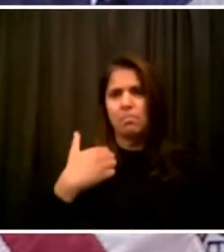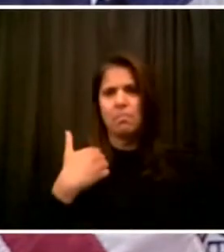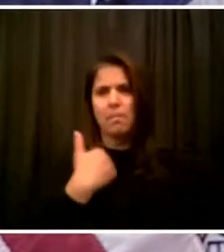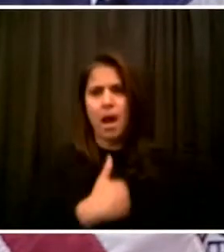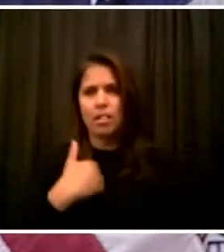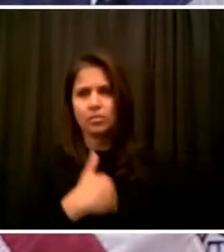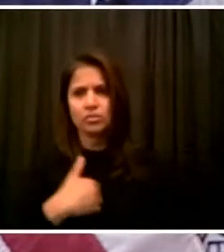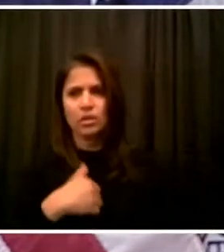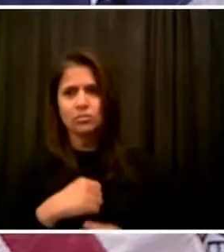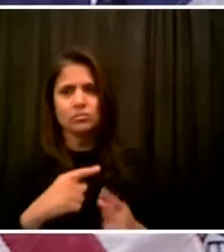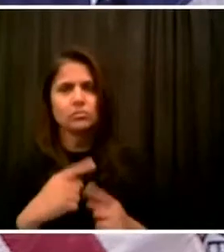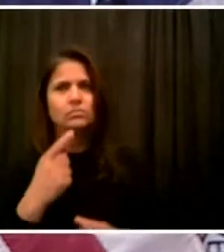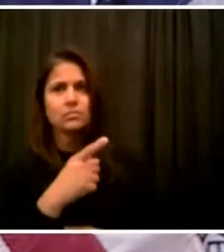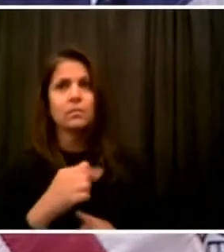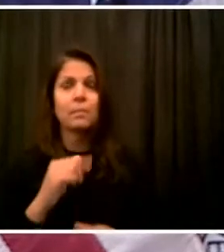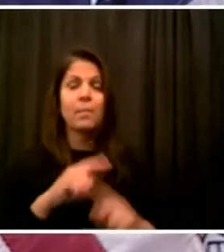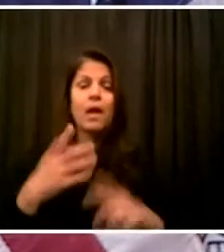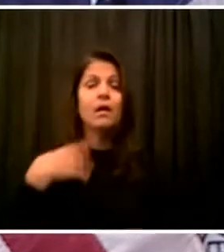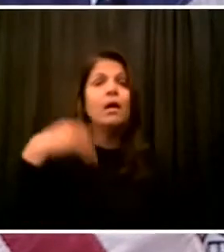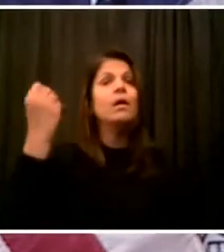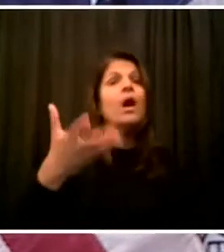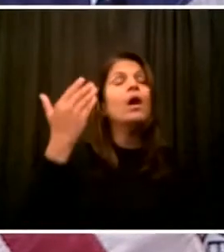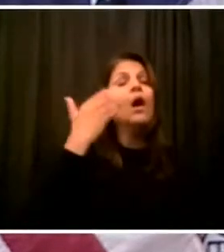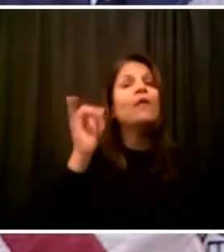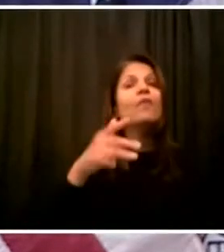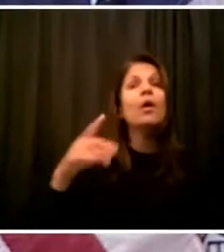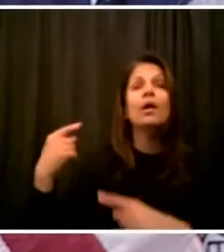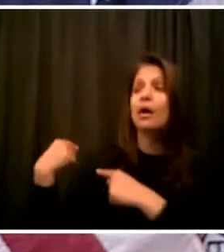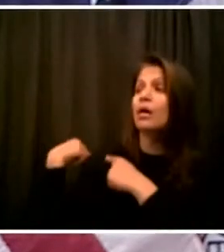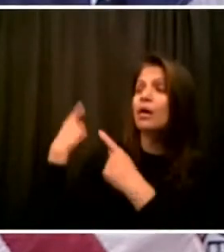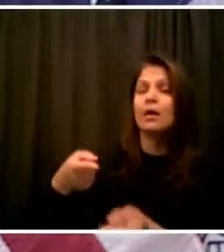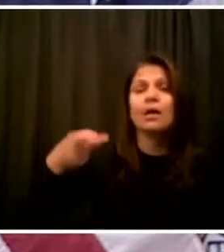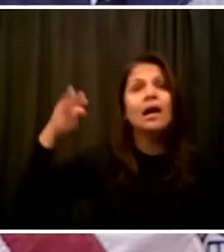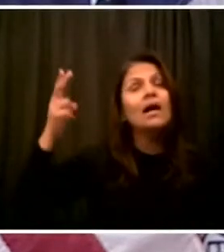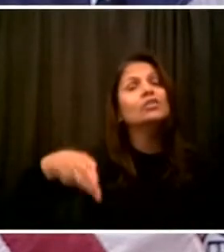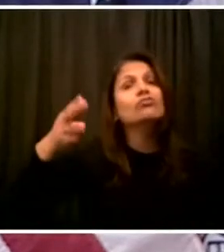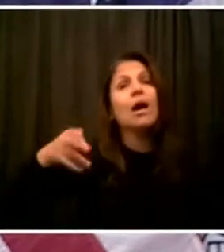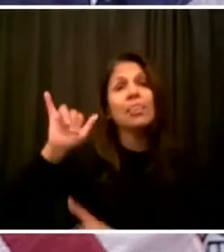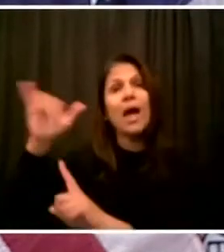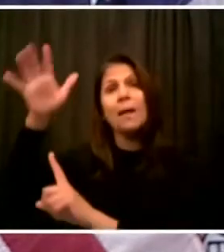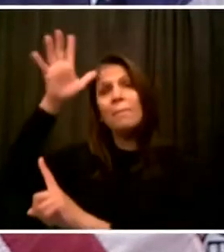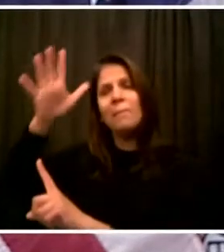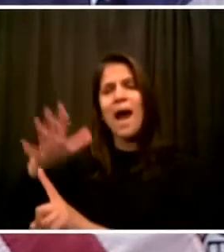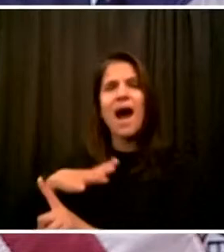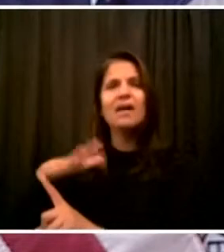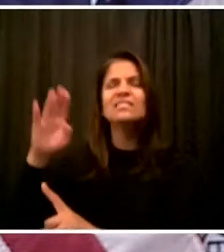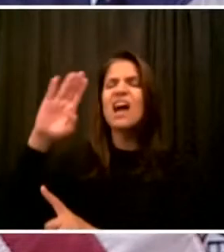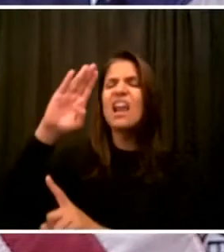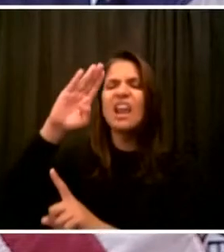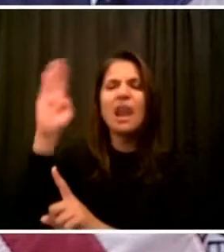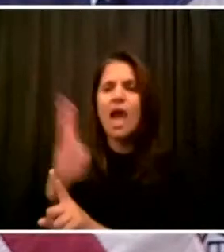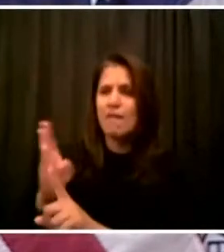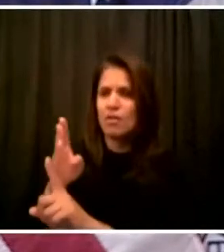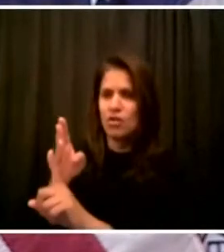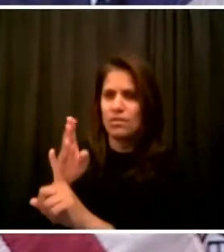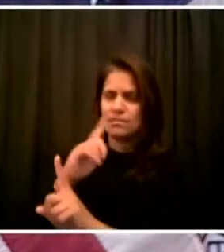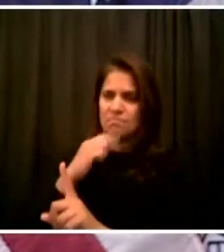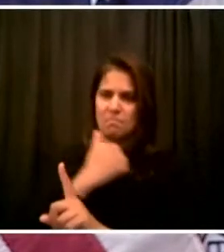an organization could be so consistently negative towards its own city and towards its own people, but that's what they